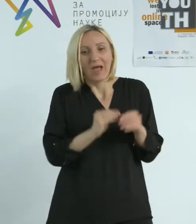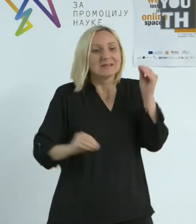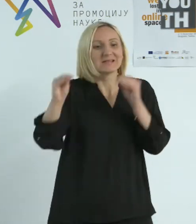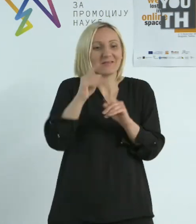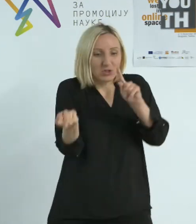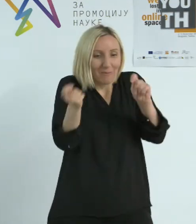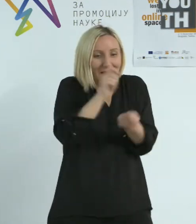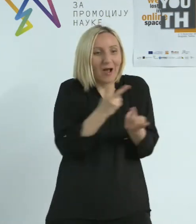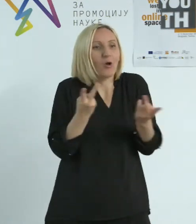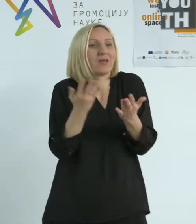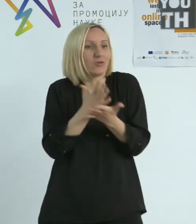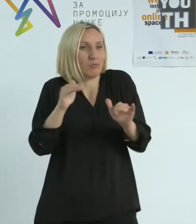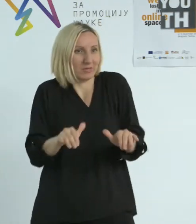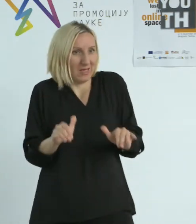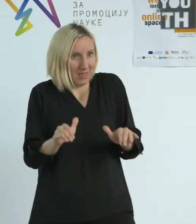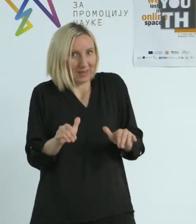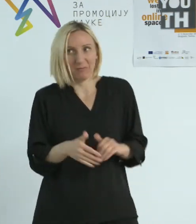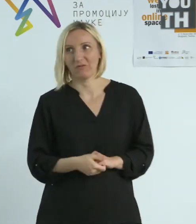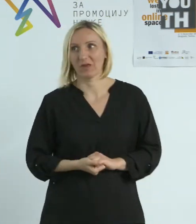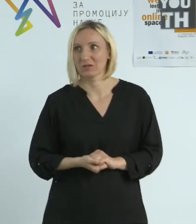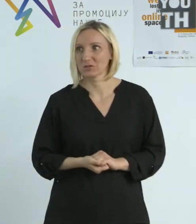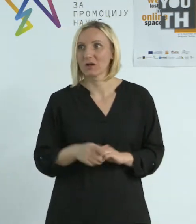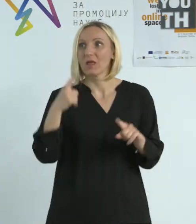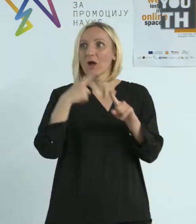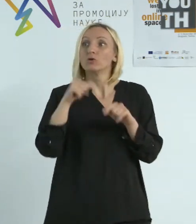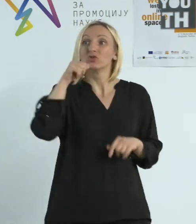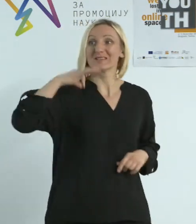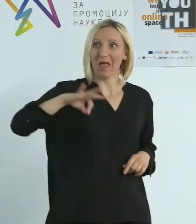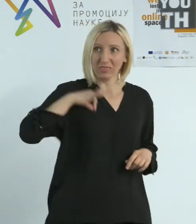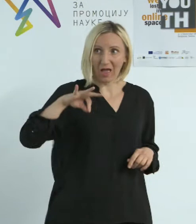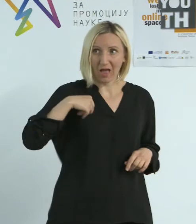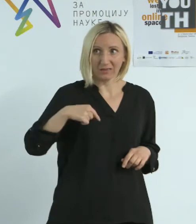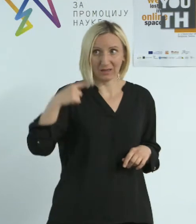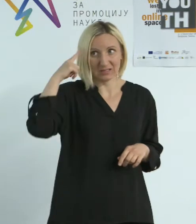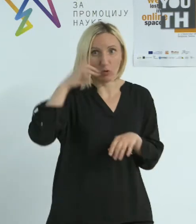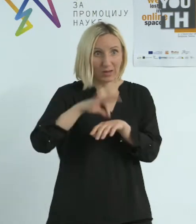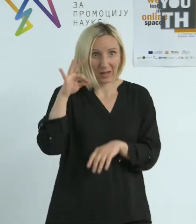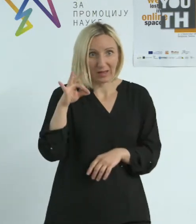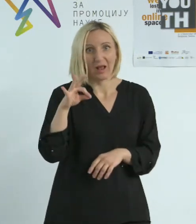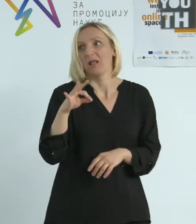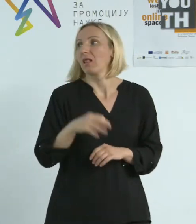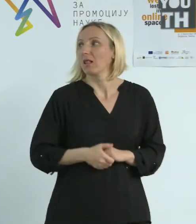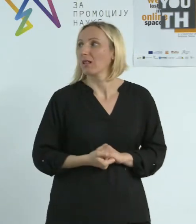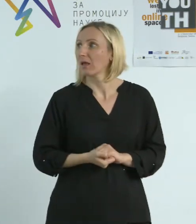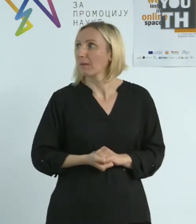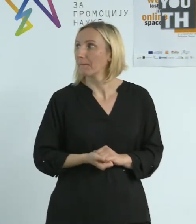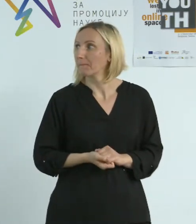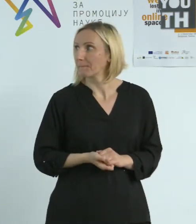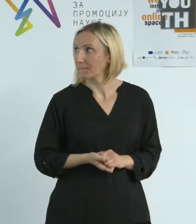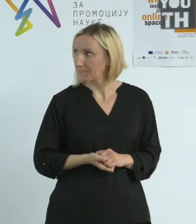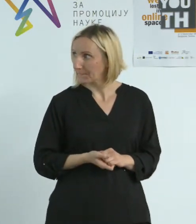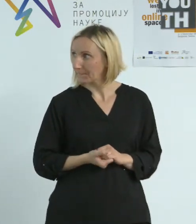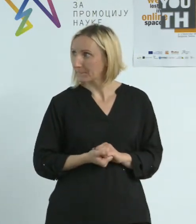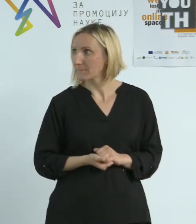assignment. Yes, they had it to upload some assignments for assignment for the interview that they had it